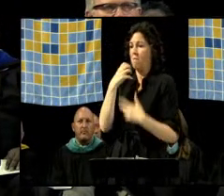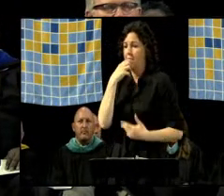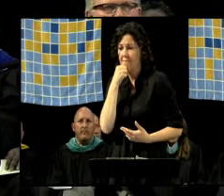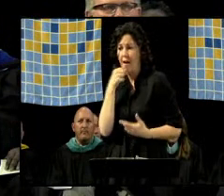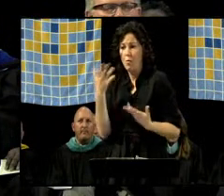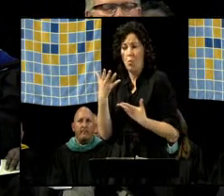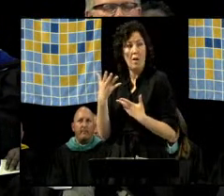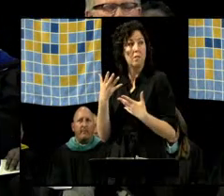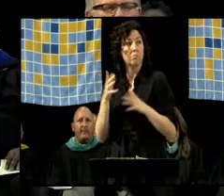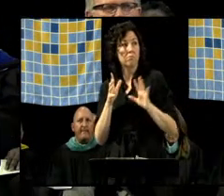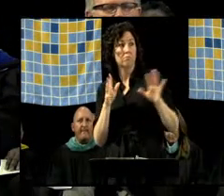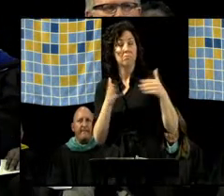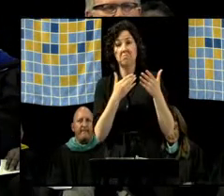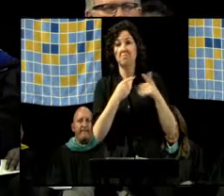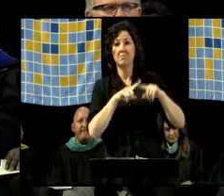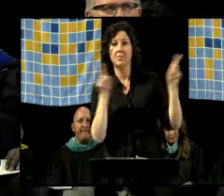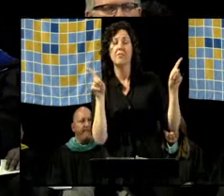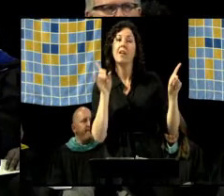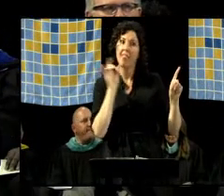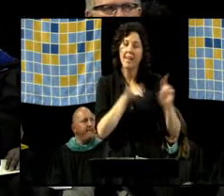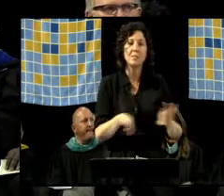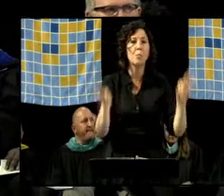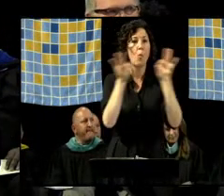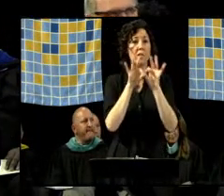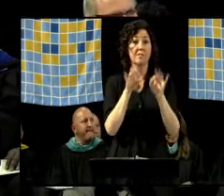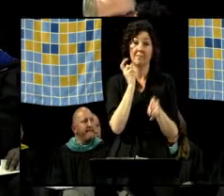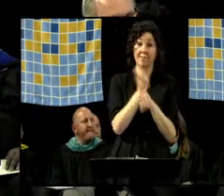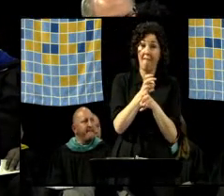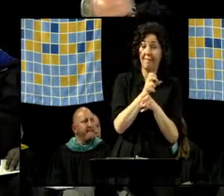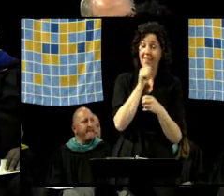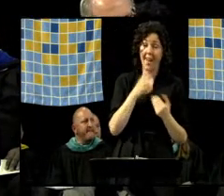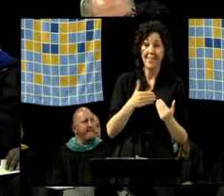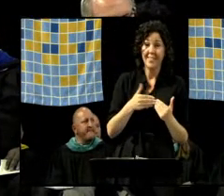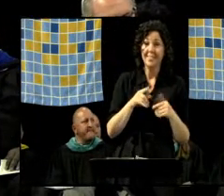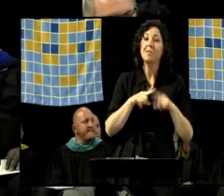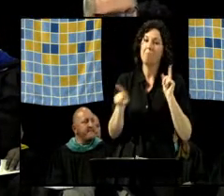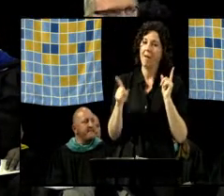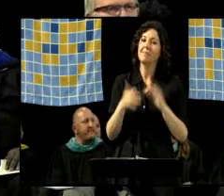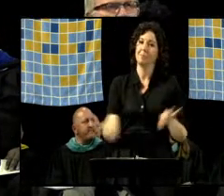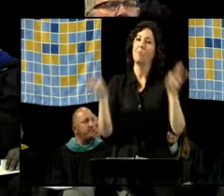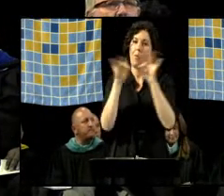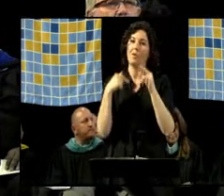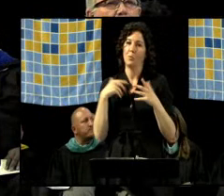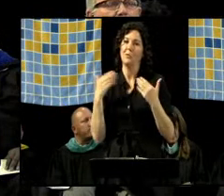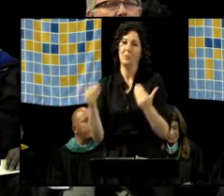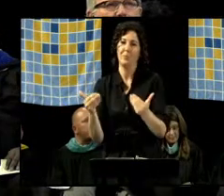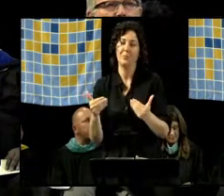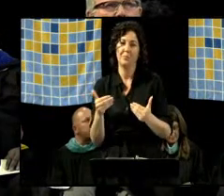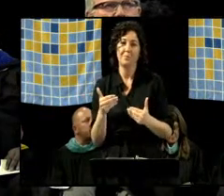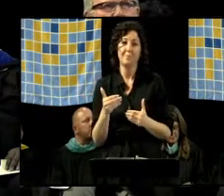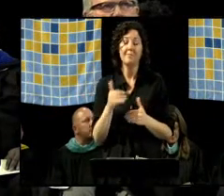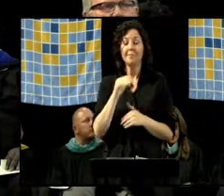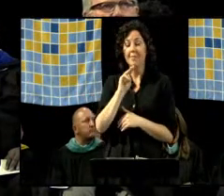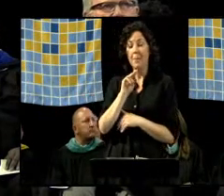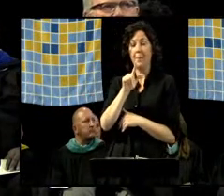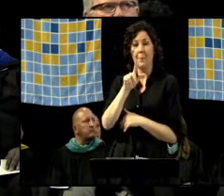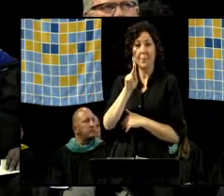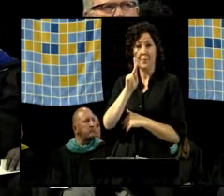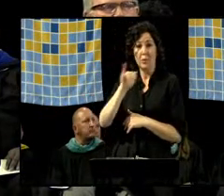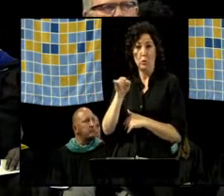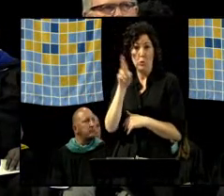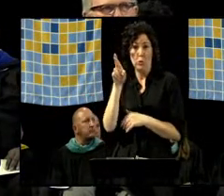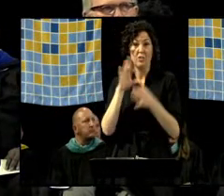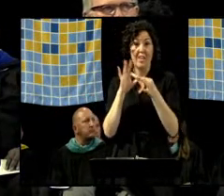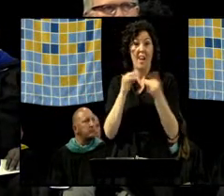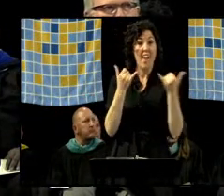be courageous. Martin Luther King Jr. said, "The time is always right to do what is right." He didn't say the time